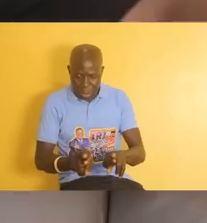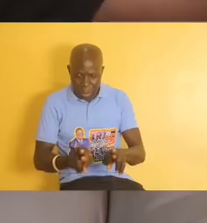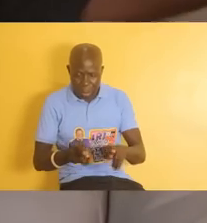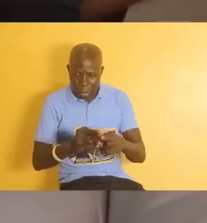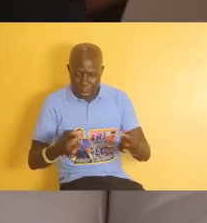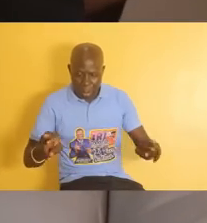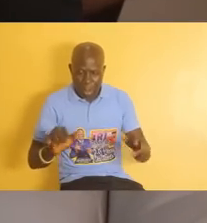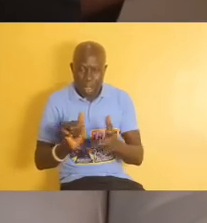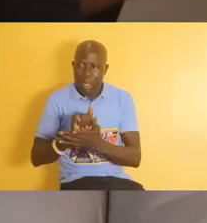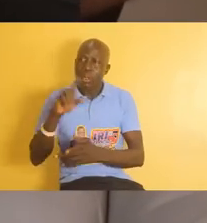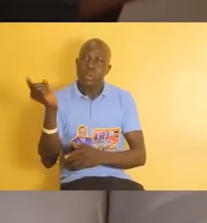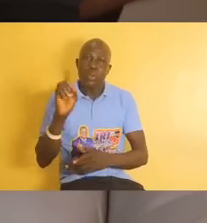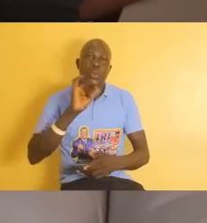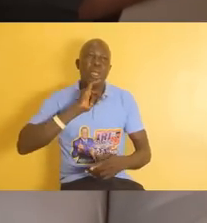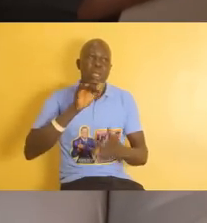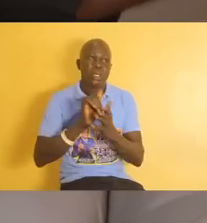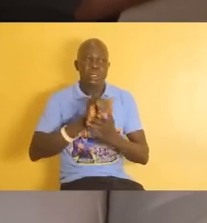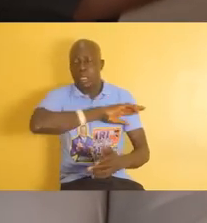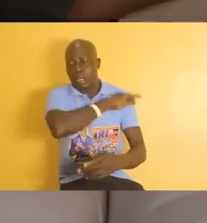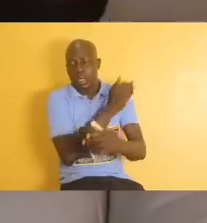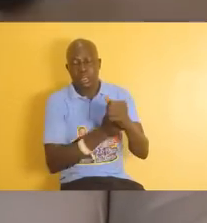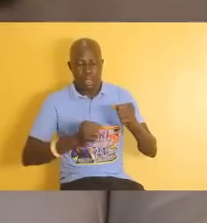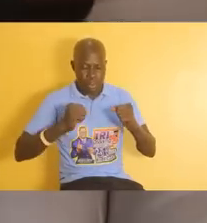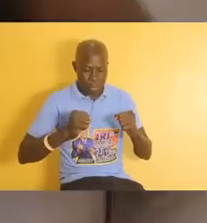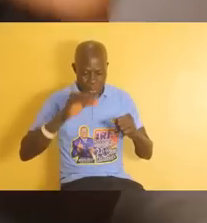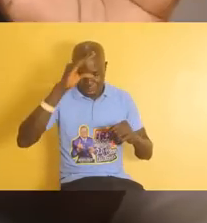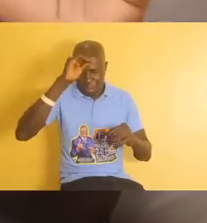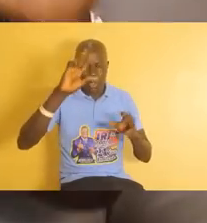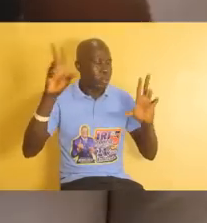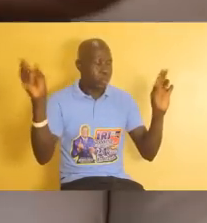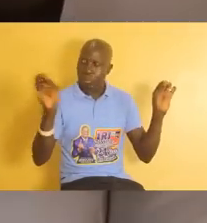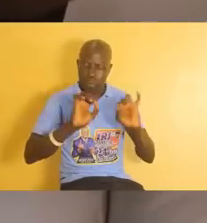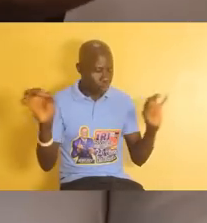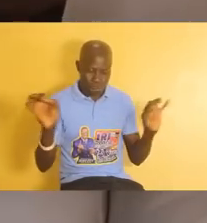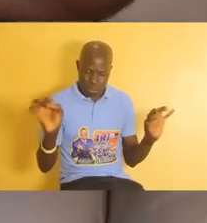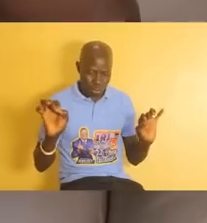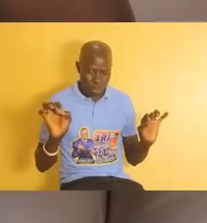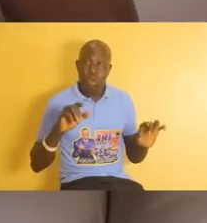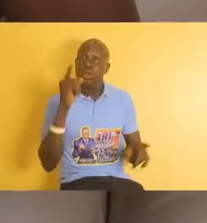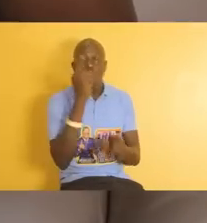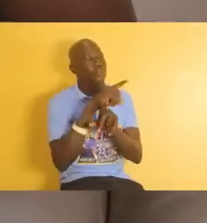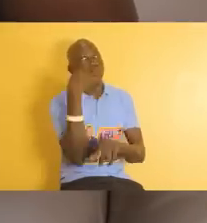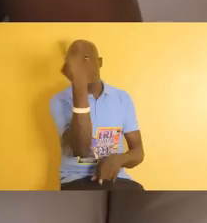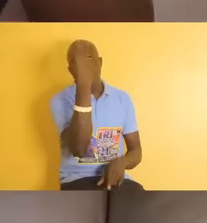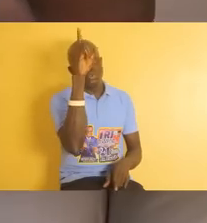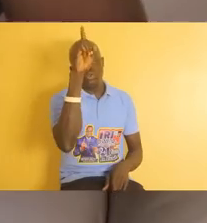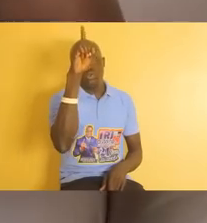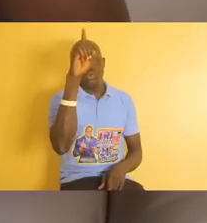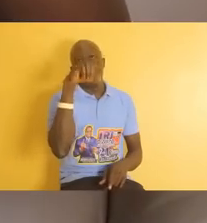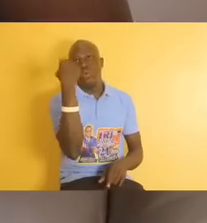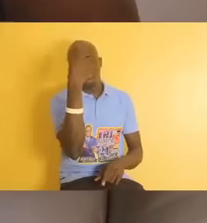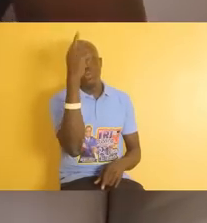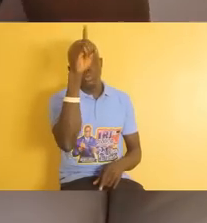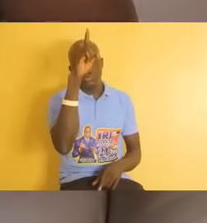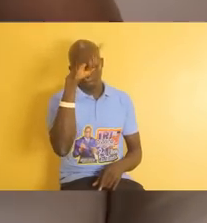sea and the rock nebo ni agbara wa where is that strong man ko si there is none afi wo all holy afi